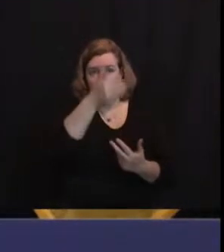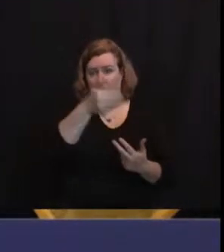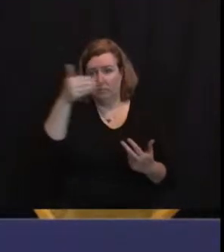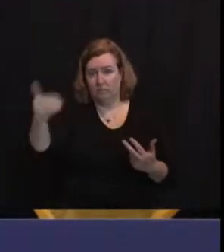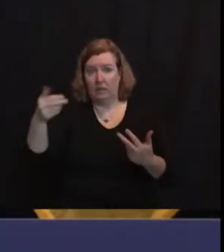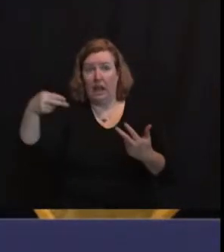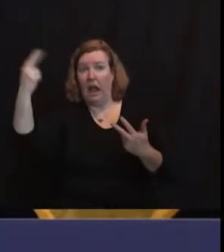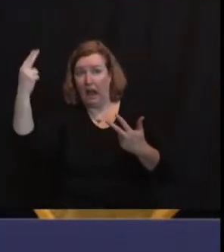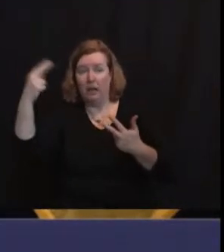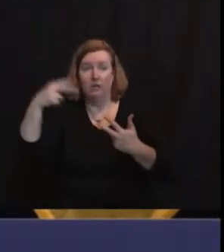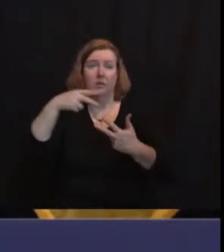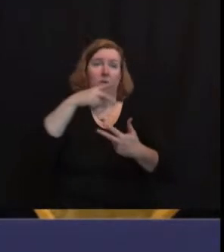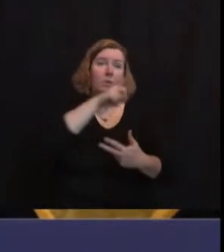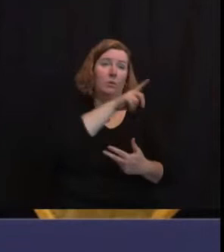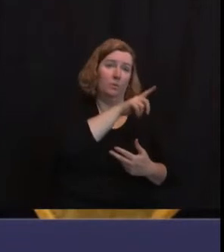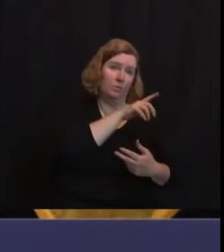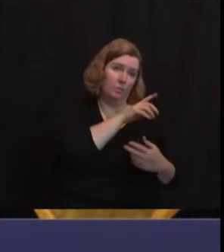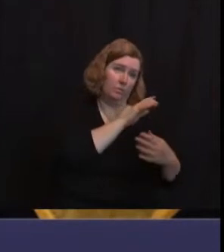scenarios, like